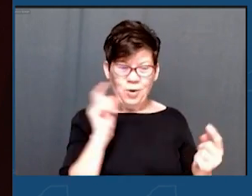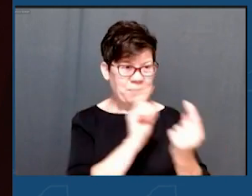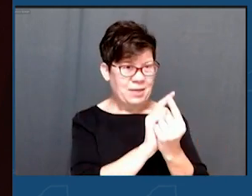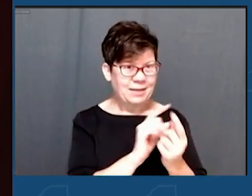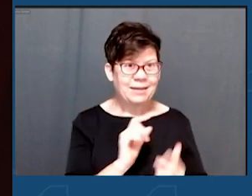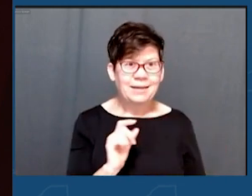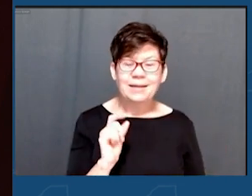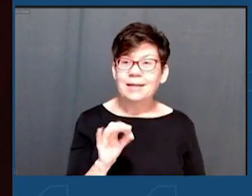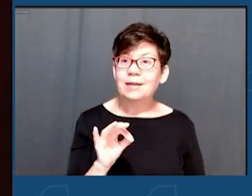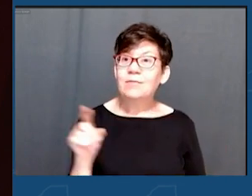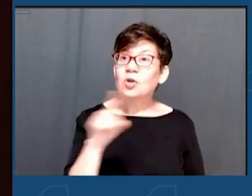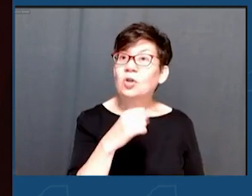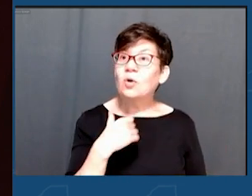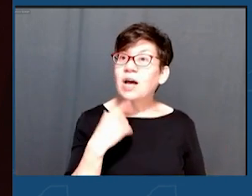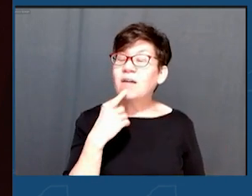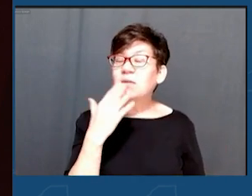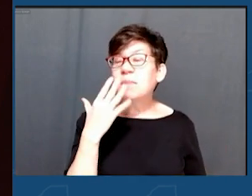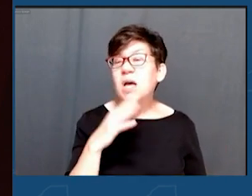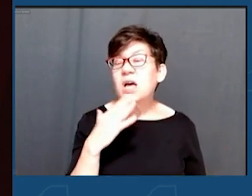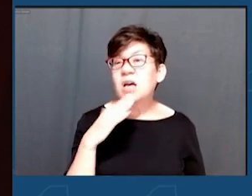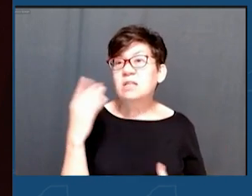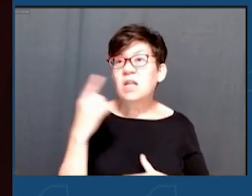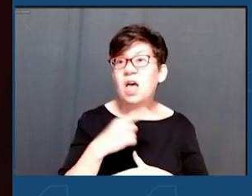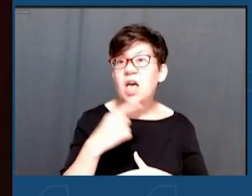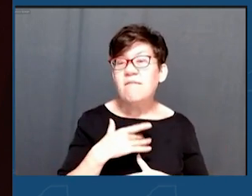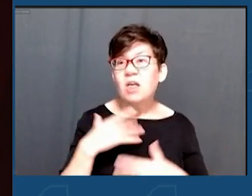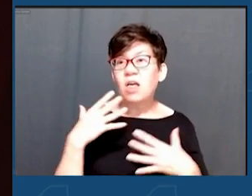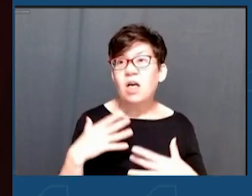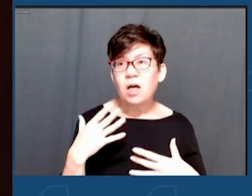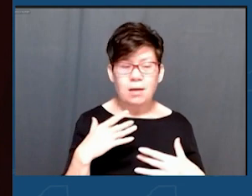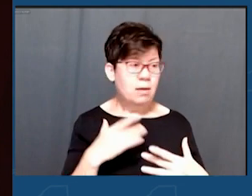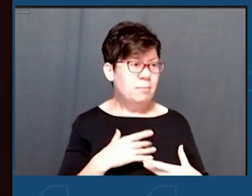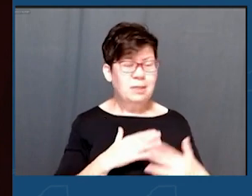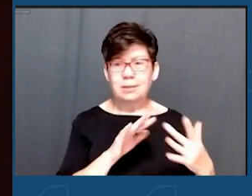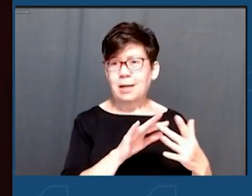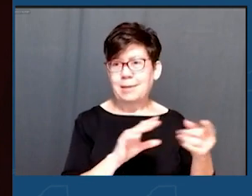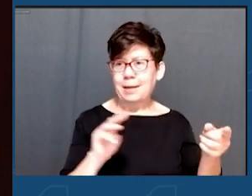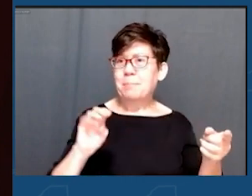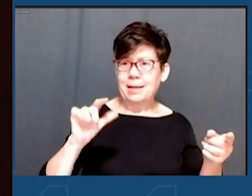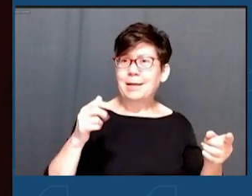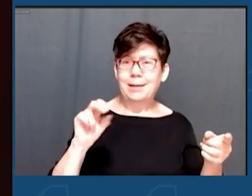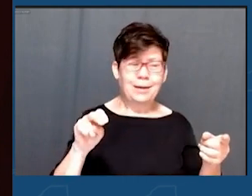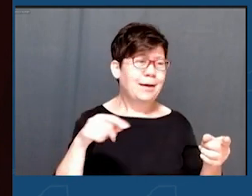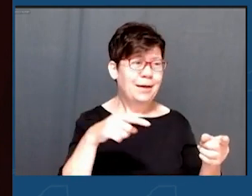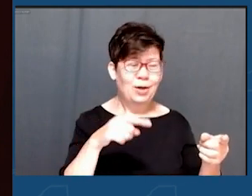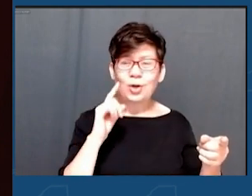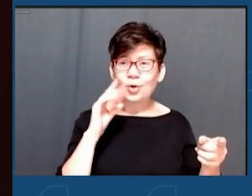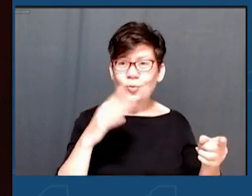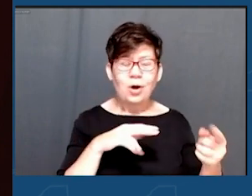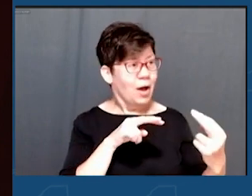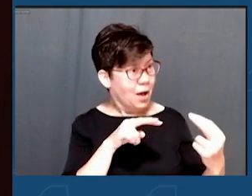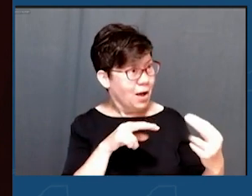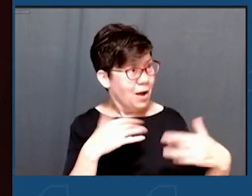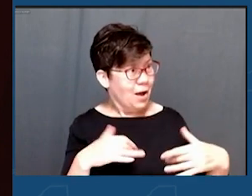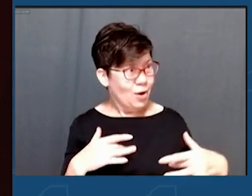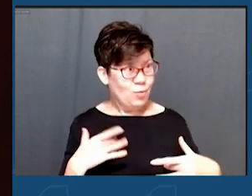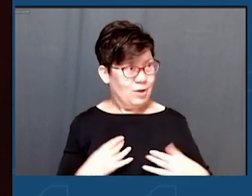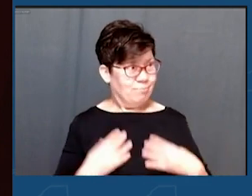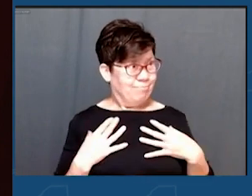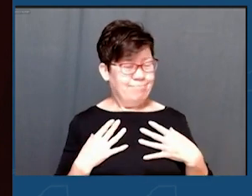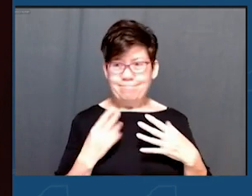having a down day, please reach out to Megan, because you will just feel extraordinary. In